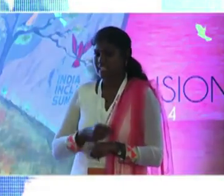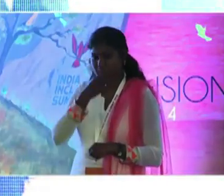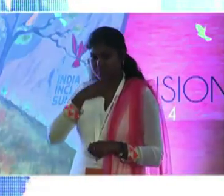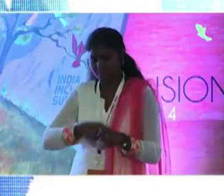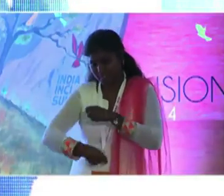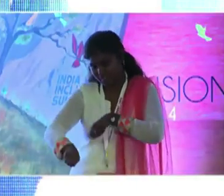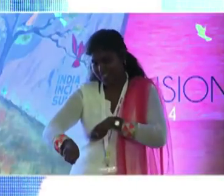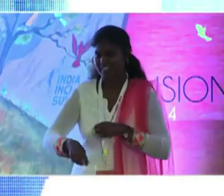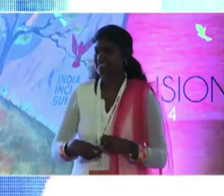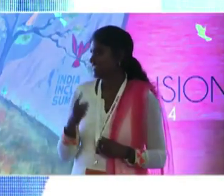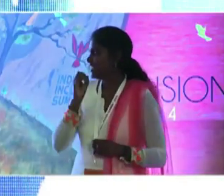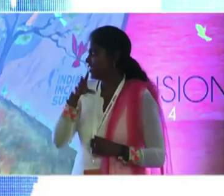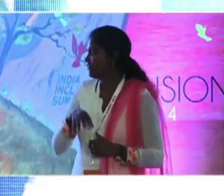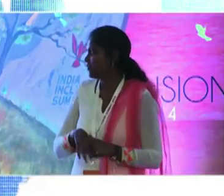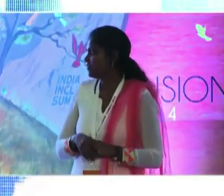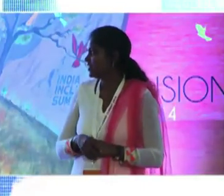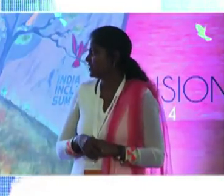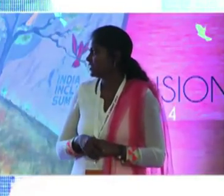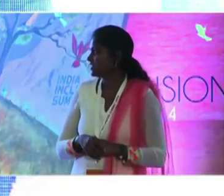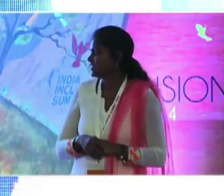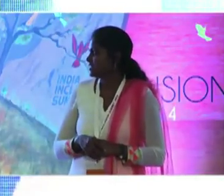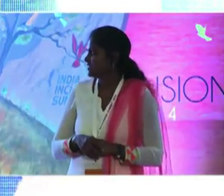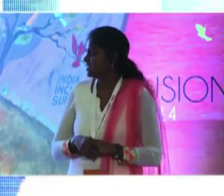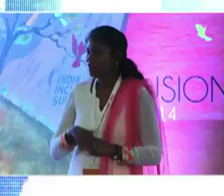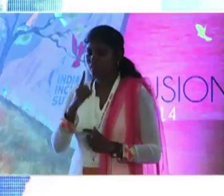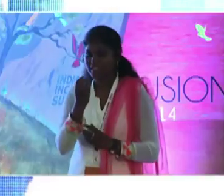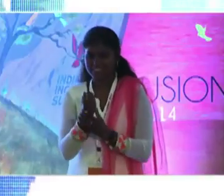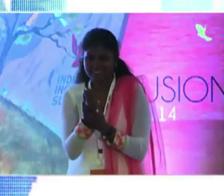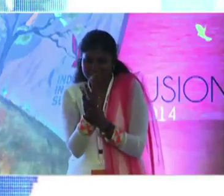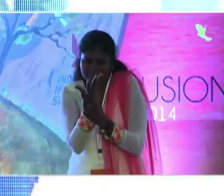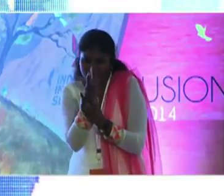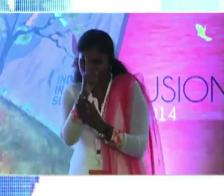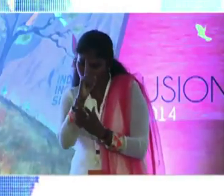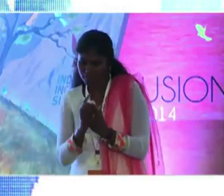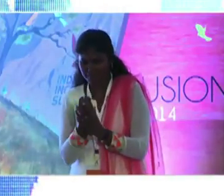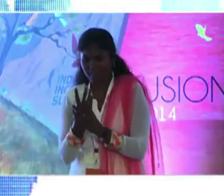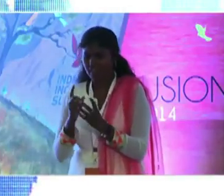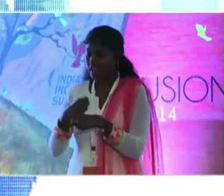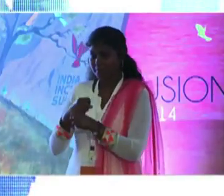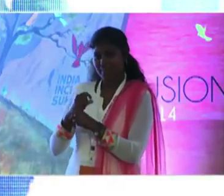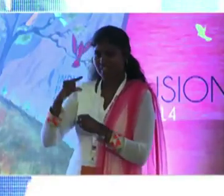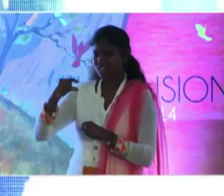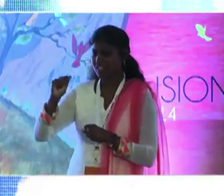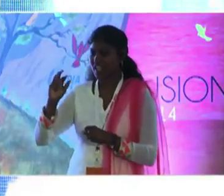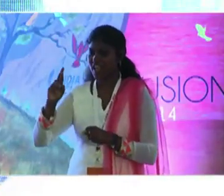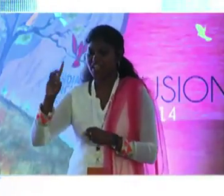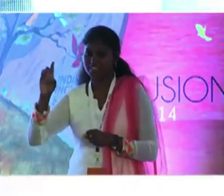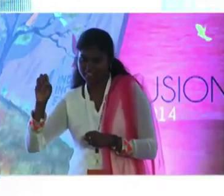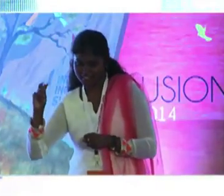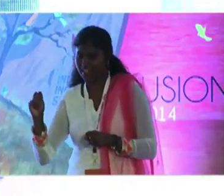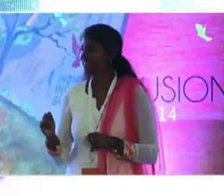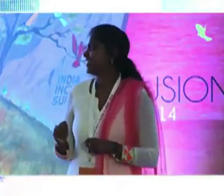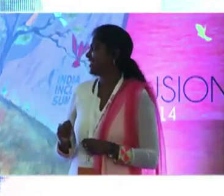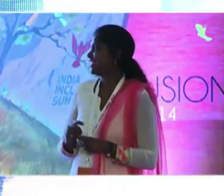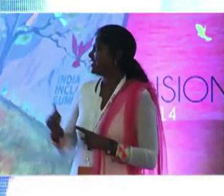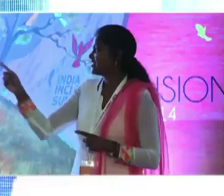I met him for the first time, he told, a single flower can make a garden and a single friend can make the world. So this was the first time, this was the